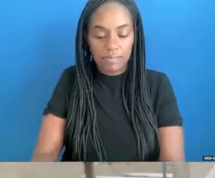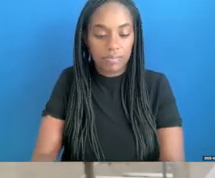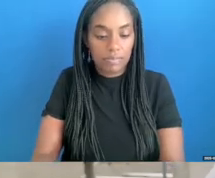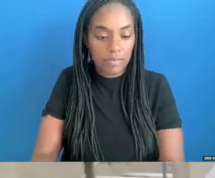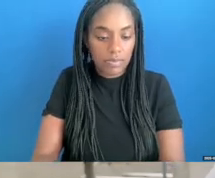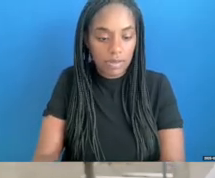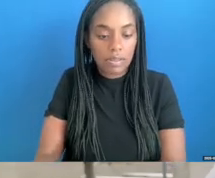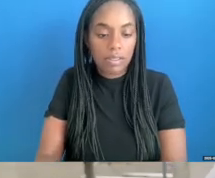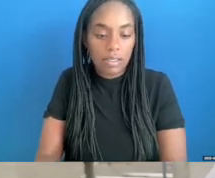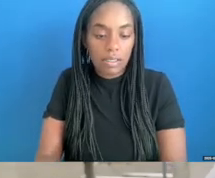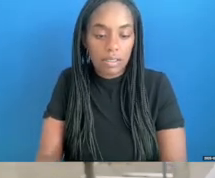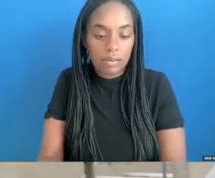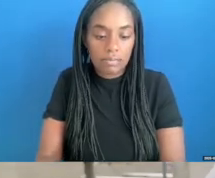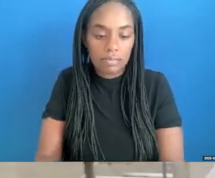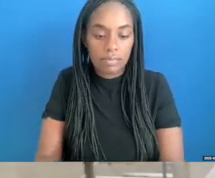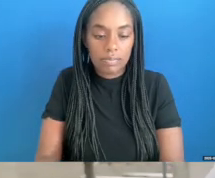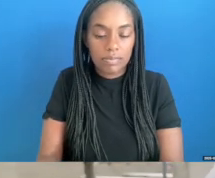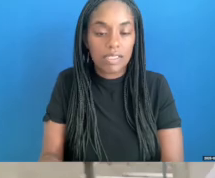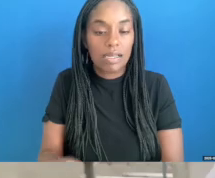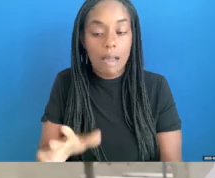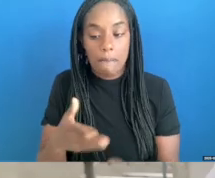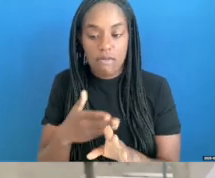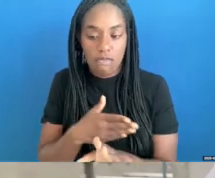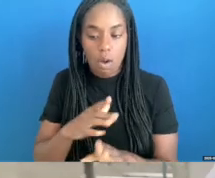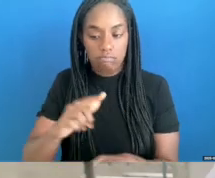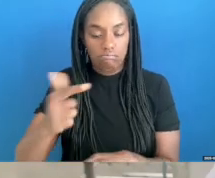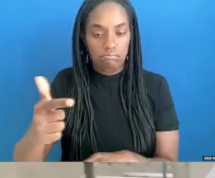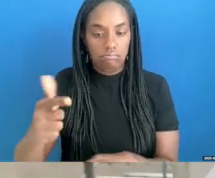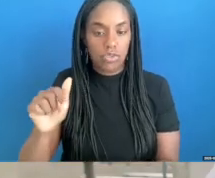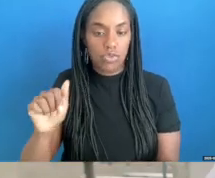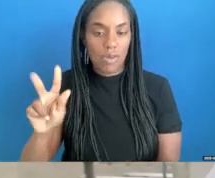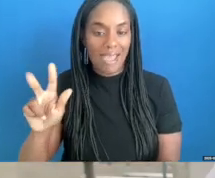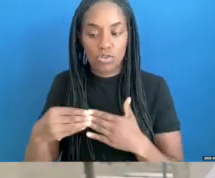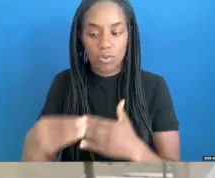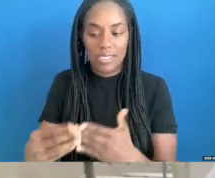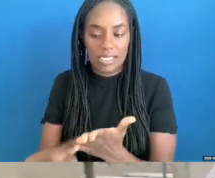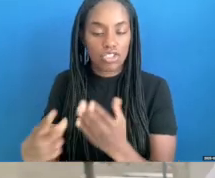Ava to lead our discussion on the community mobility incentive projects,